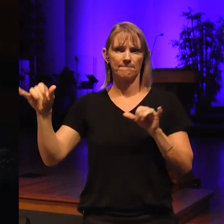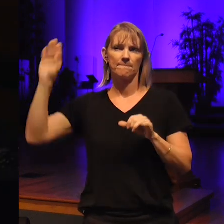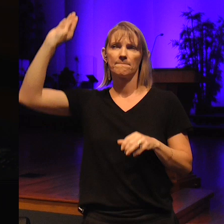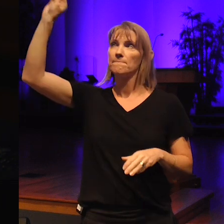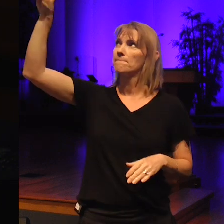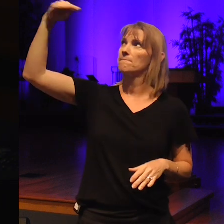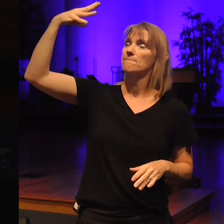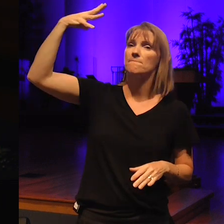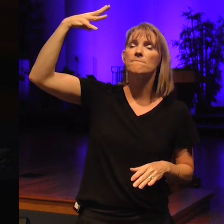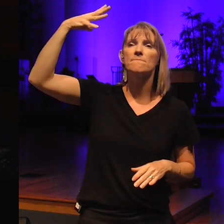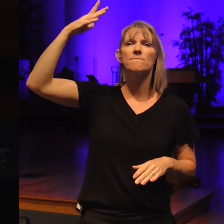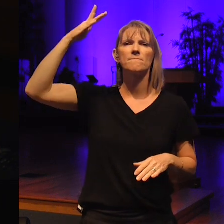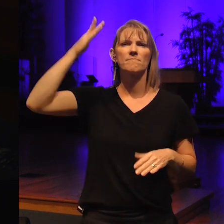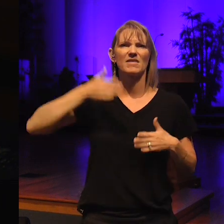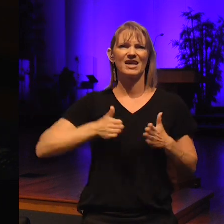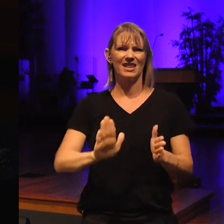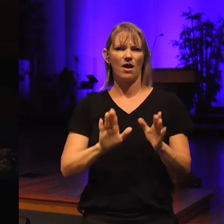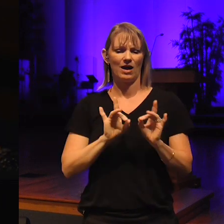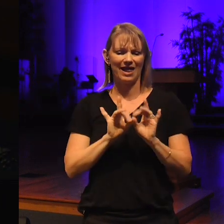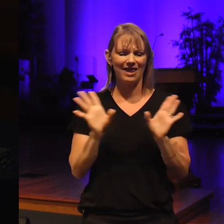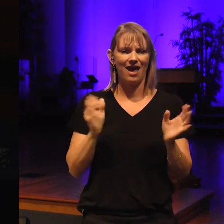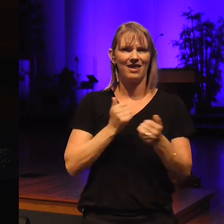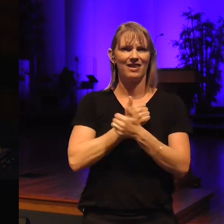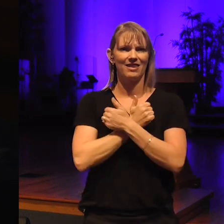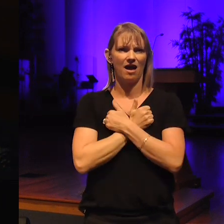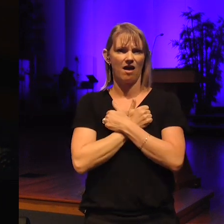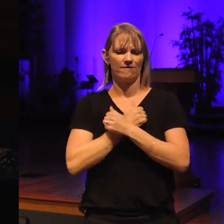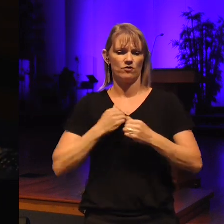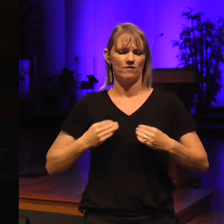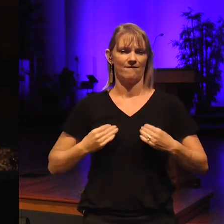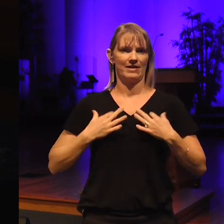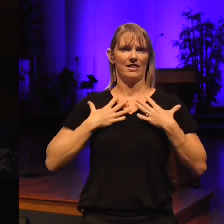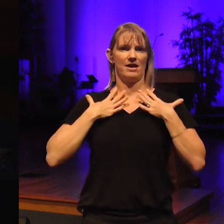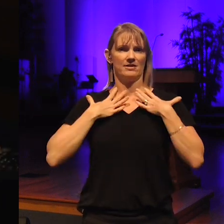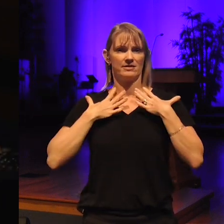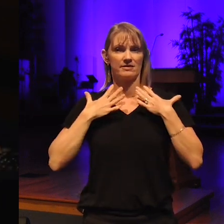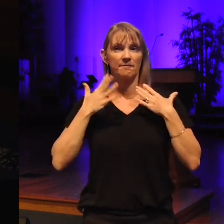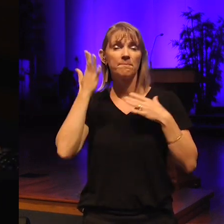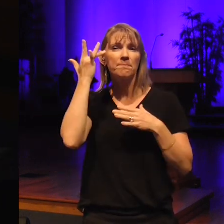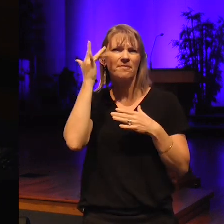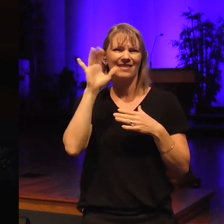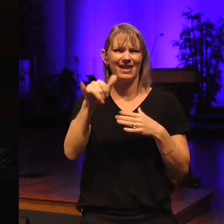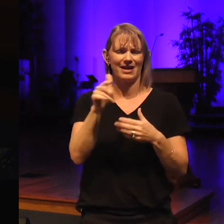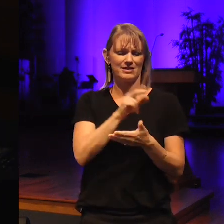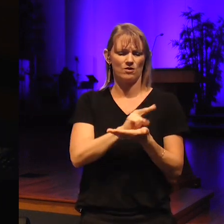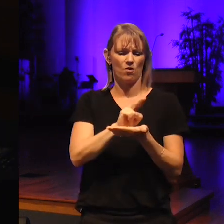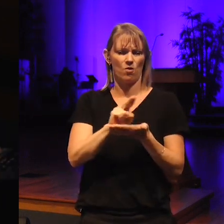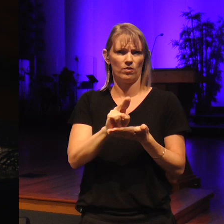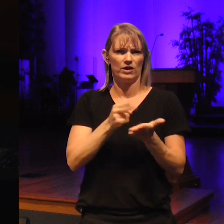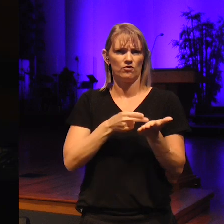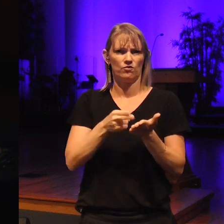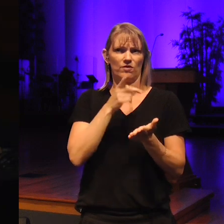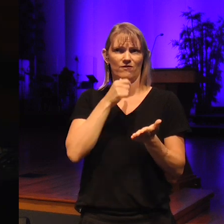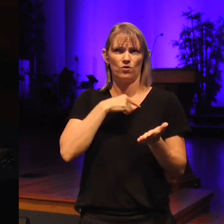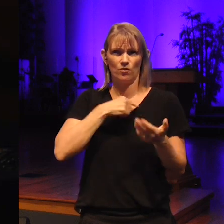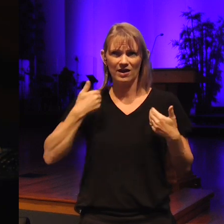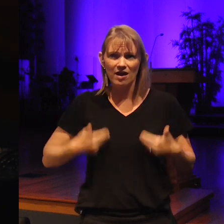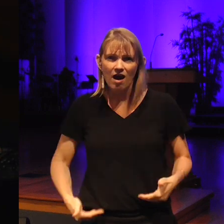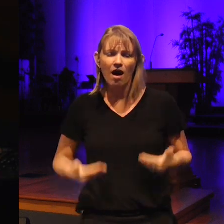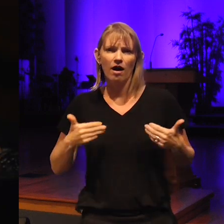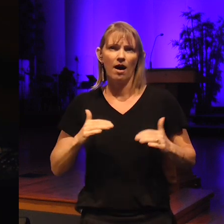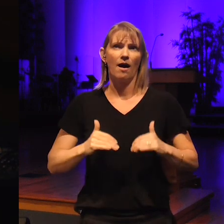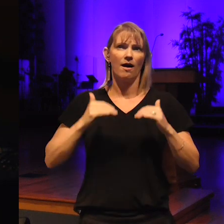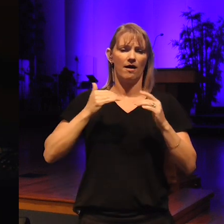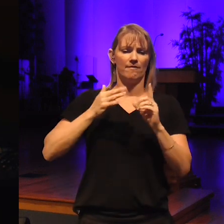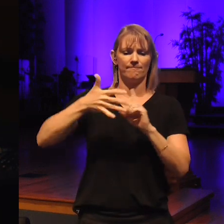sunburst, allowing that light and that love to fill us. For it is the holy truth of who we are.